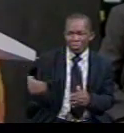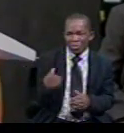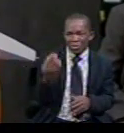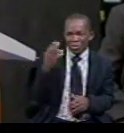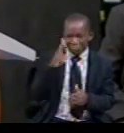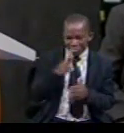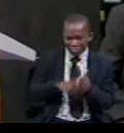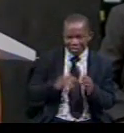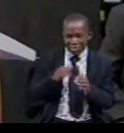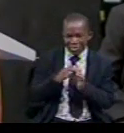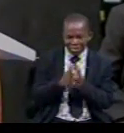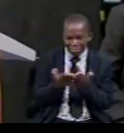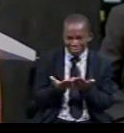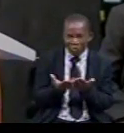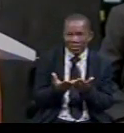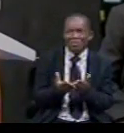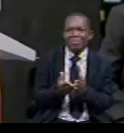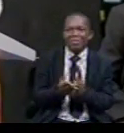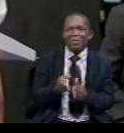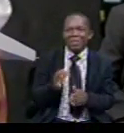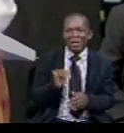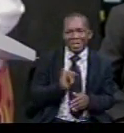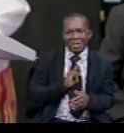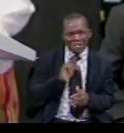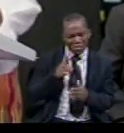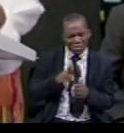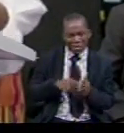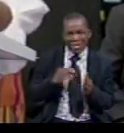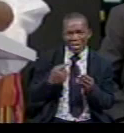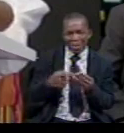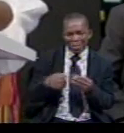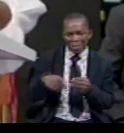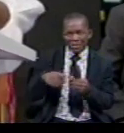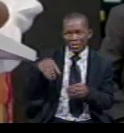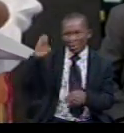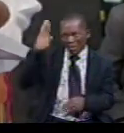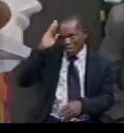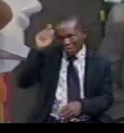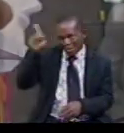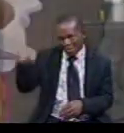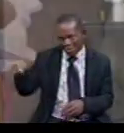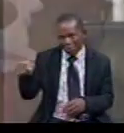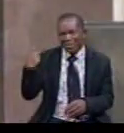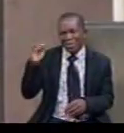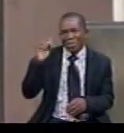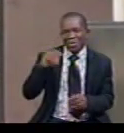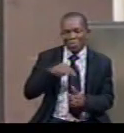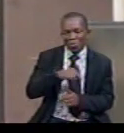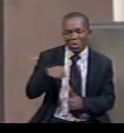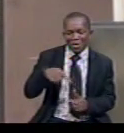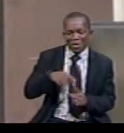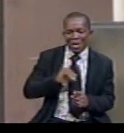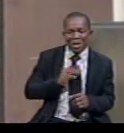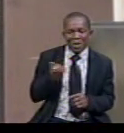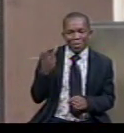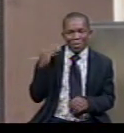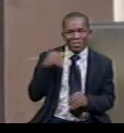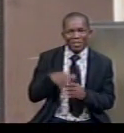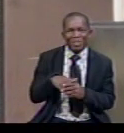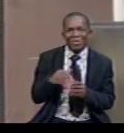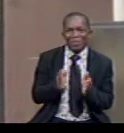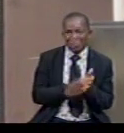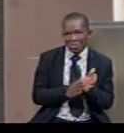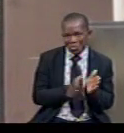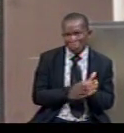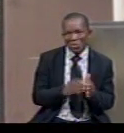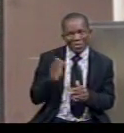I read about him when I was way back in secondary school, and you can imagine how long ago that was.